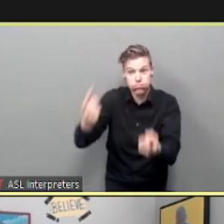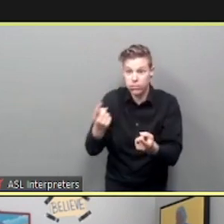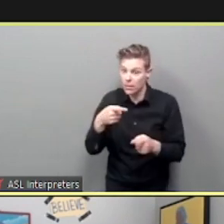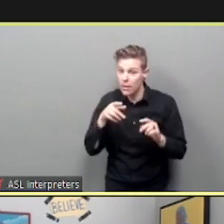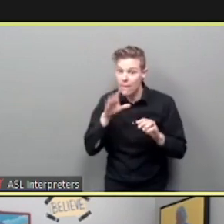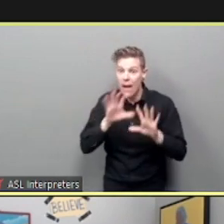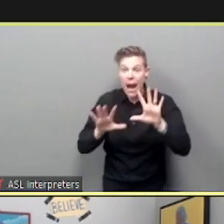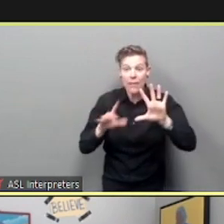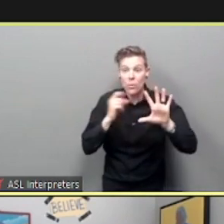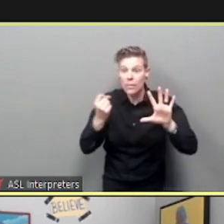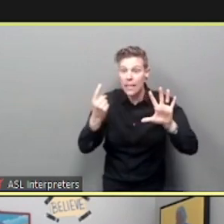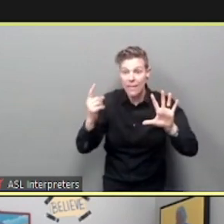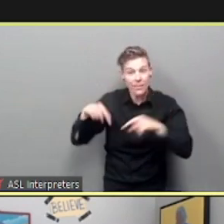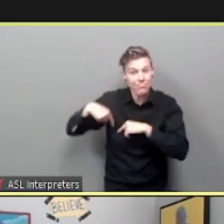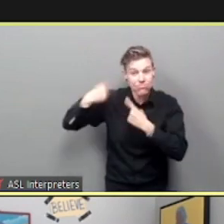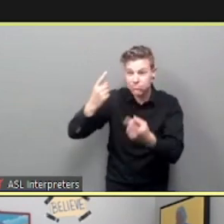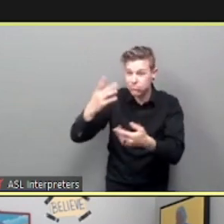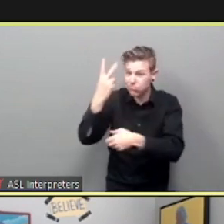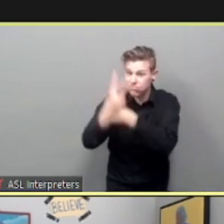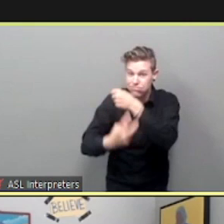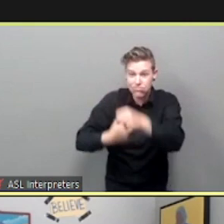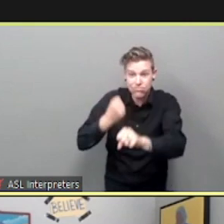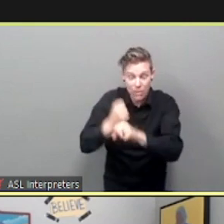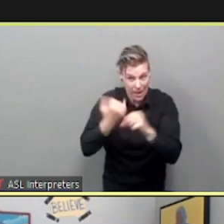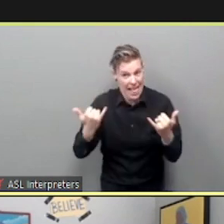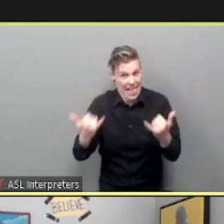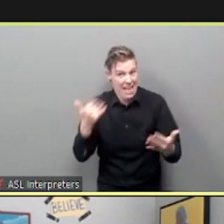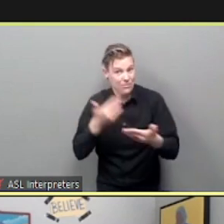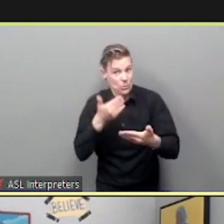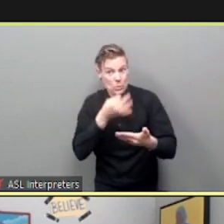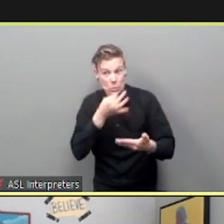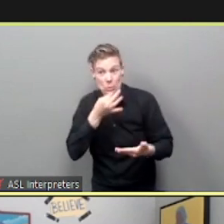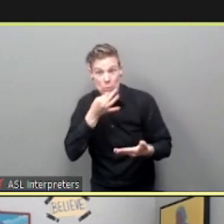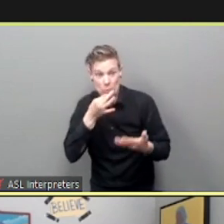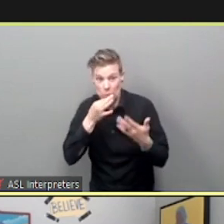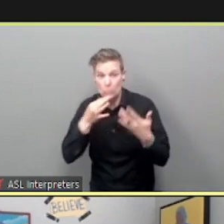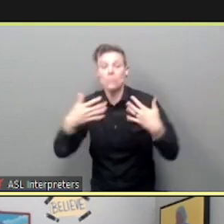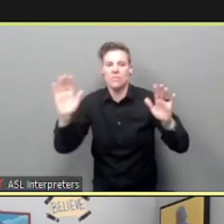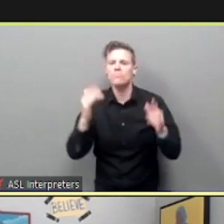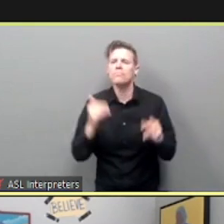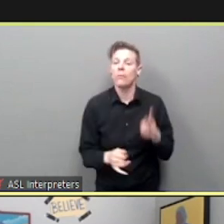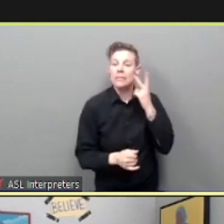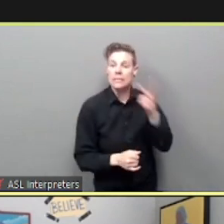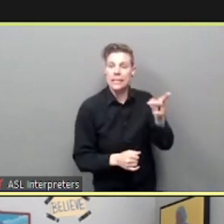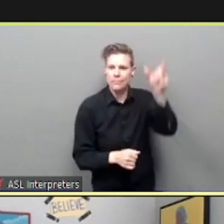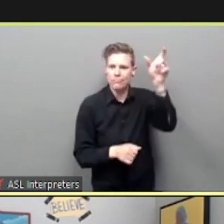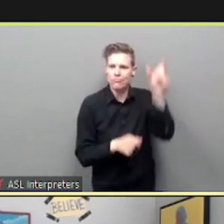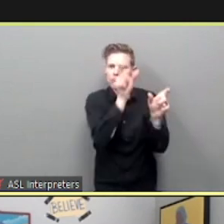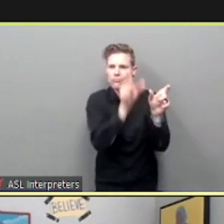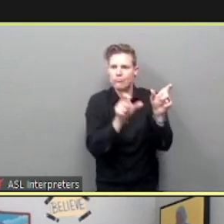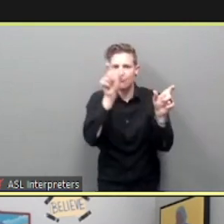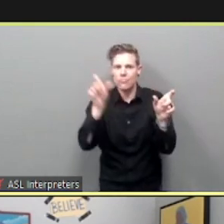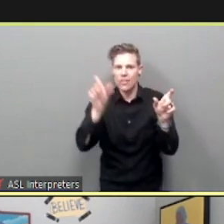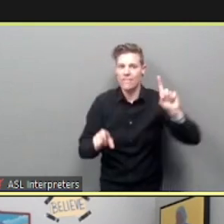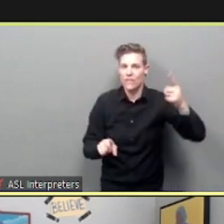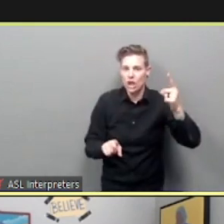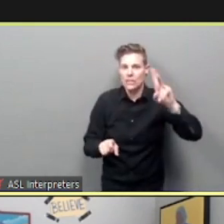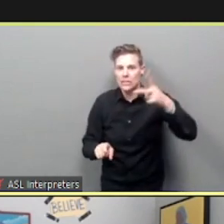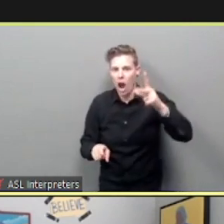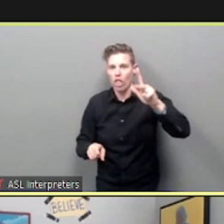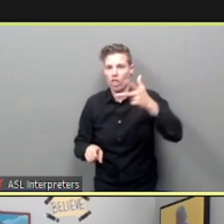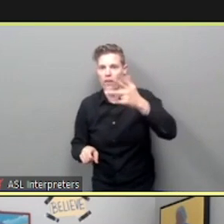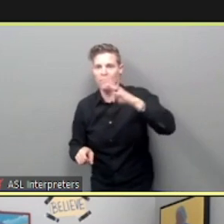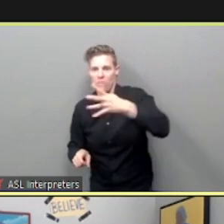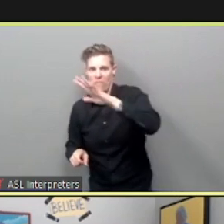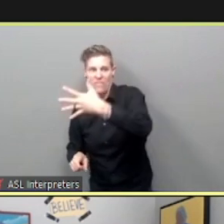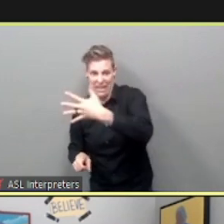Here's the process for the 5 to 11-year-old vaccine approval. So we are just completed step 1. So that's